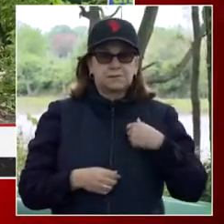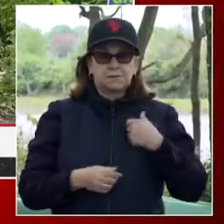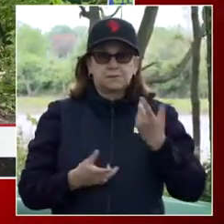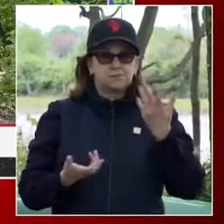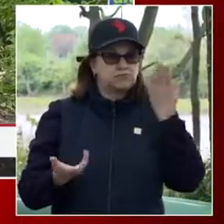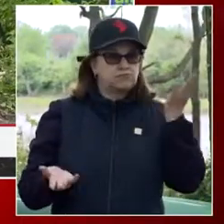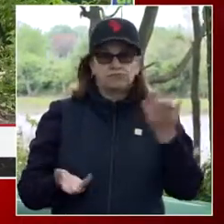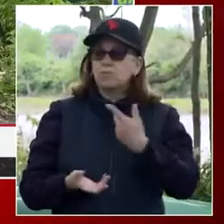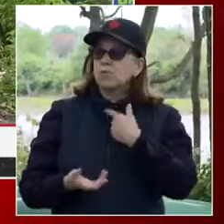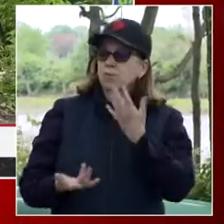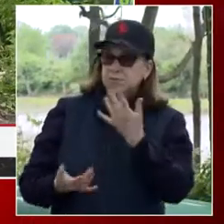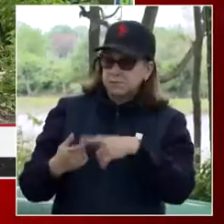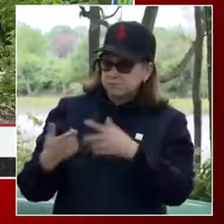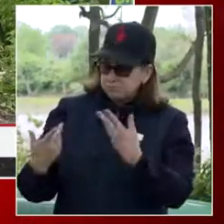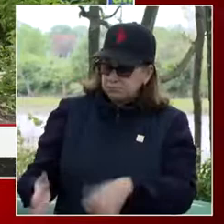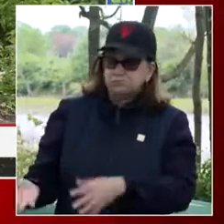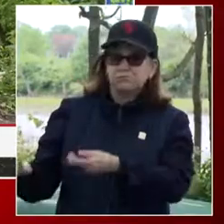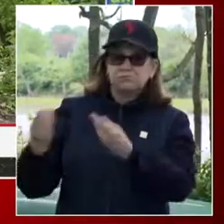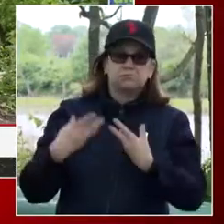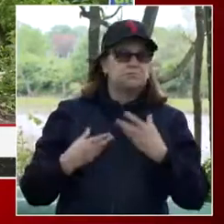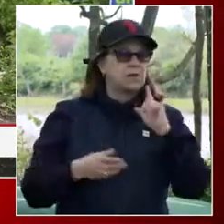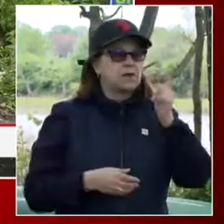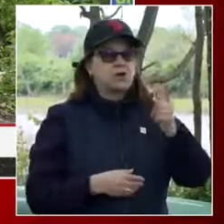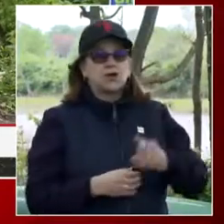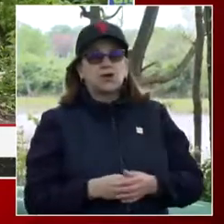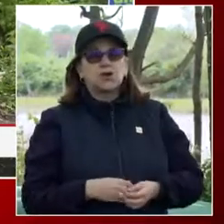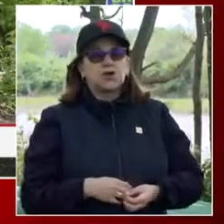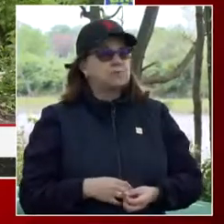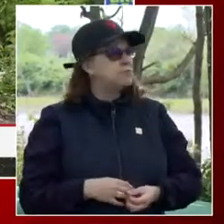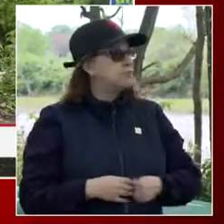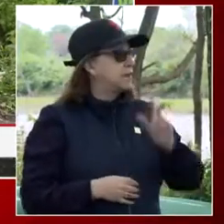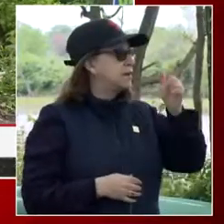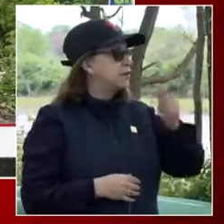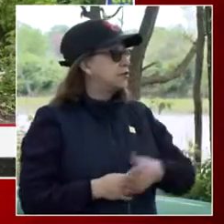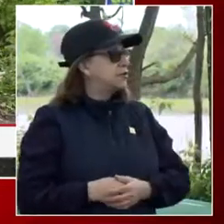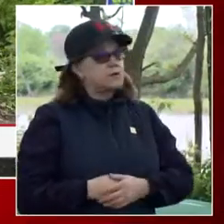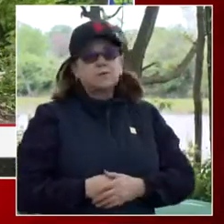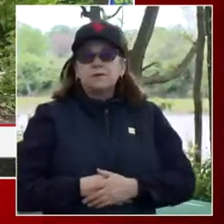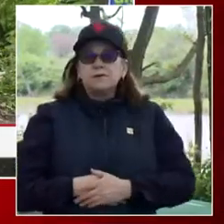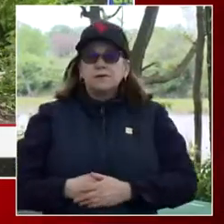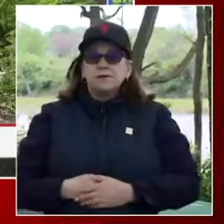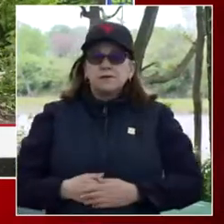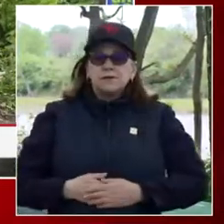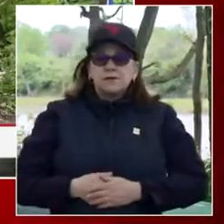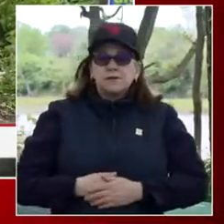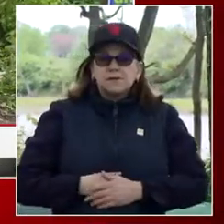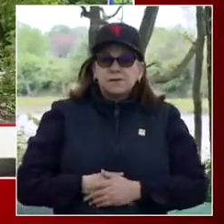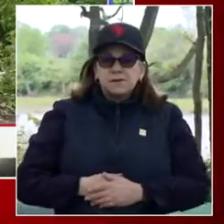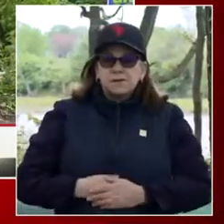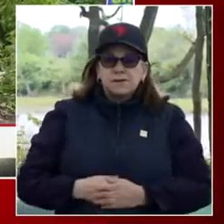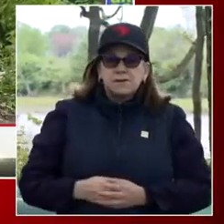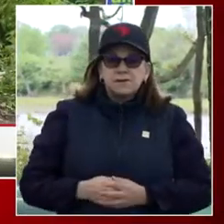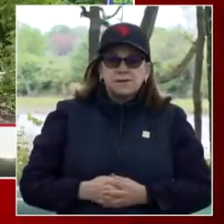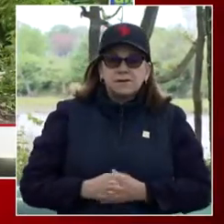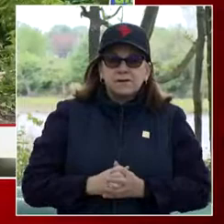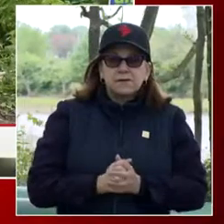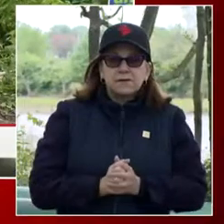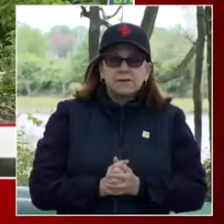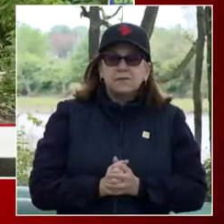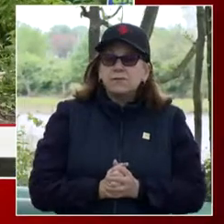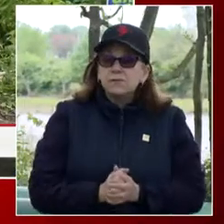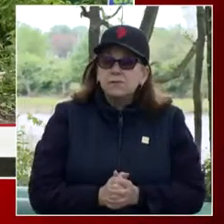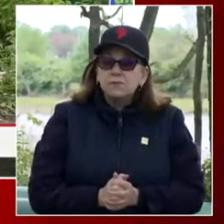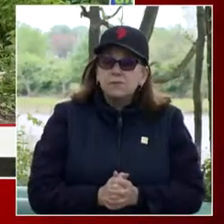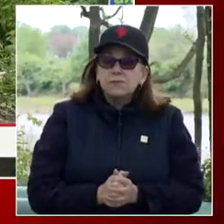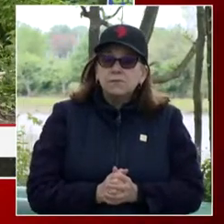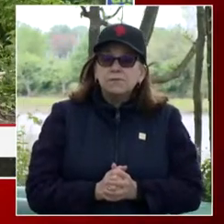for us. But when people want to get things done and they have the gavel, they can get things done. And so